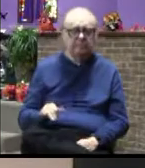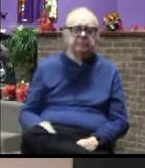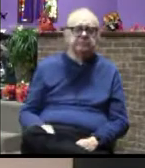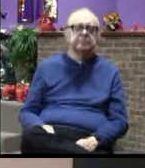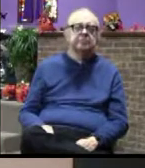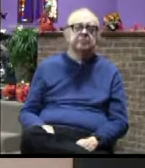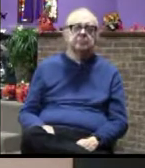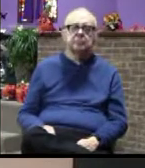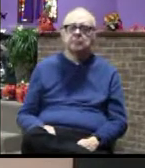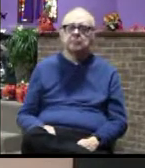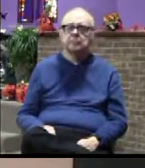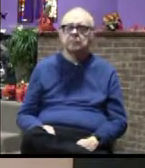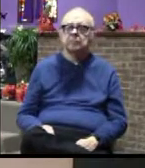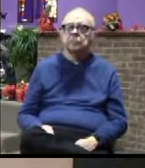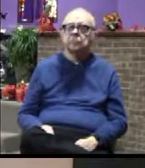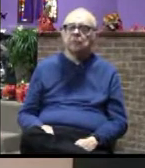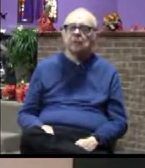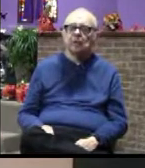and that's what he wants to do